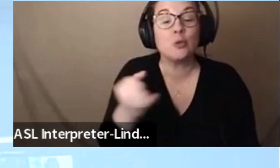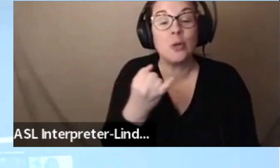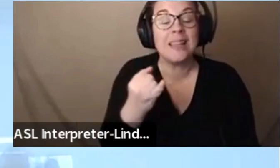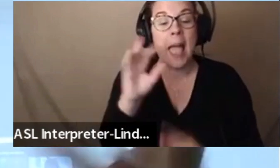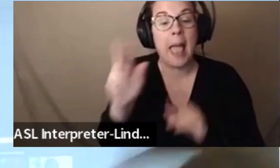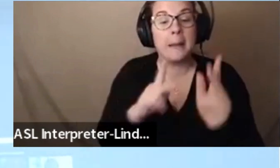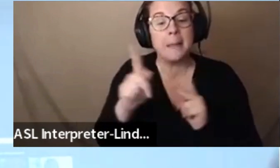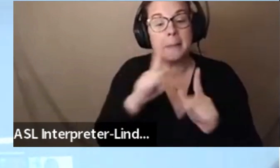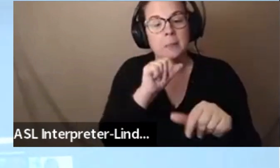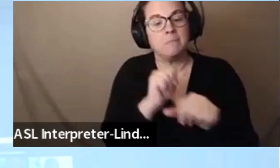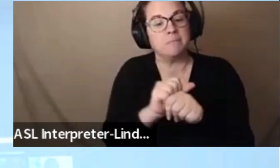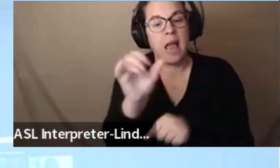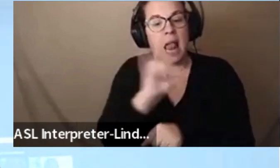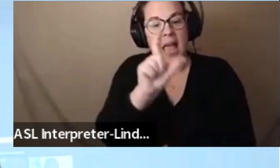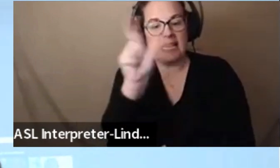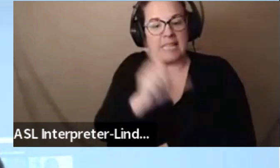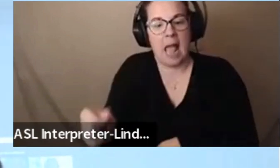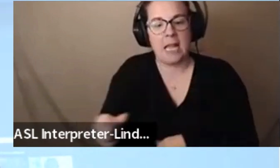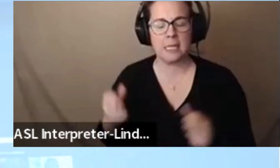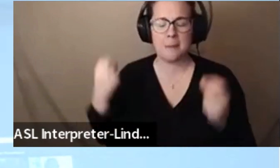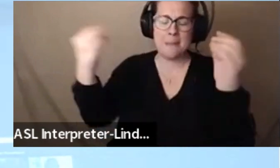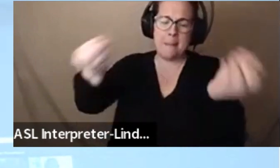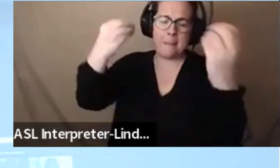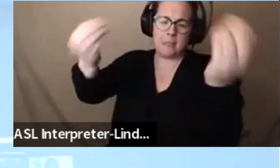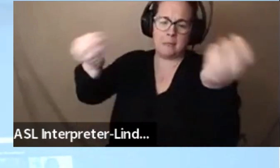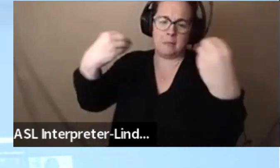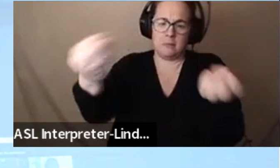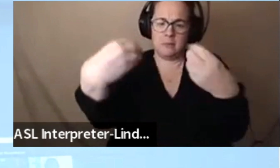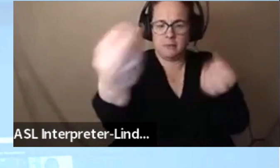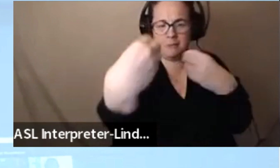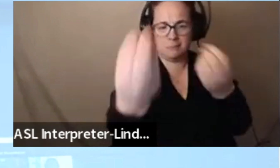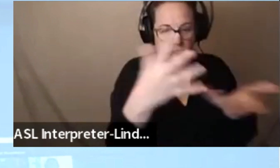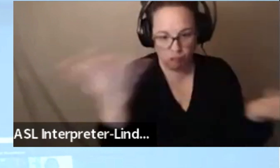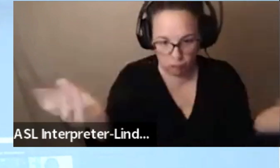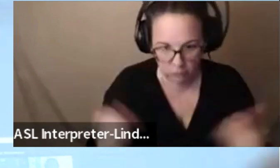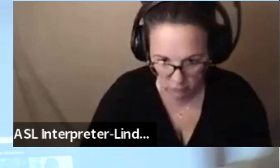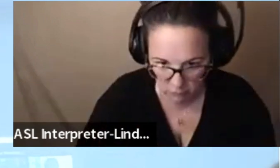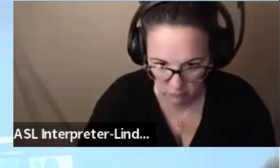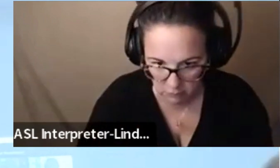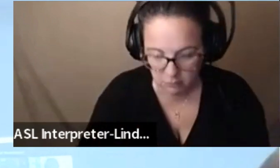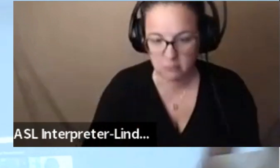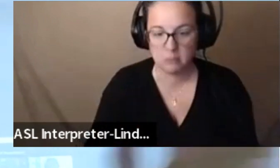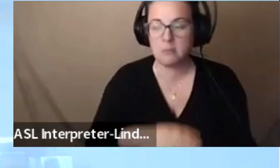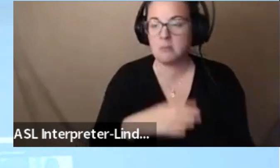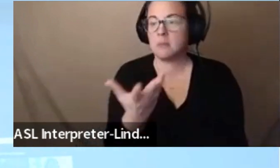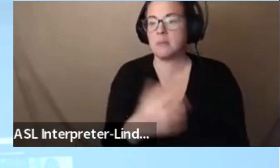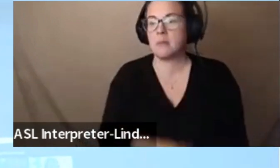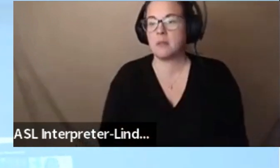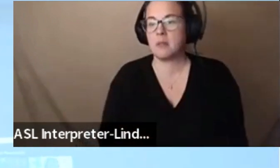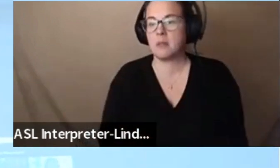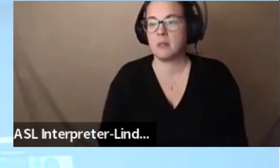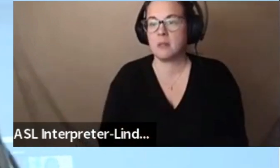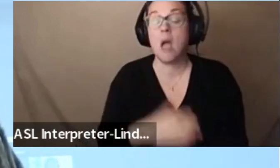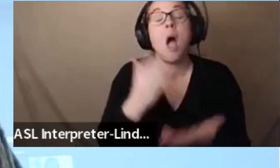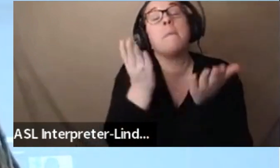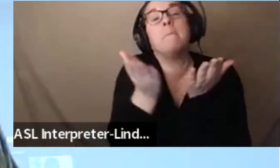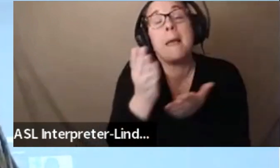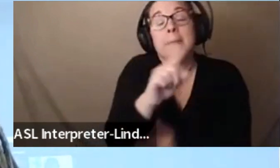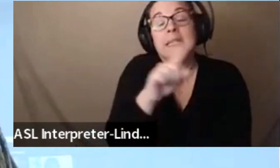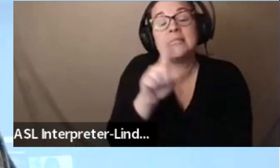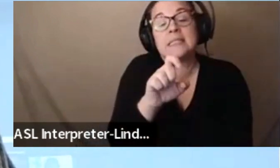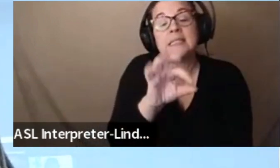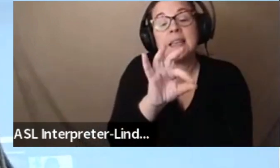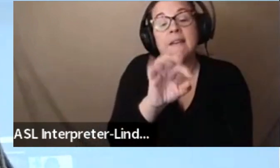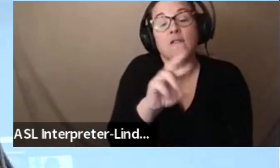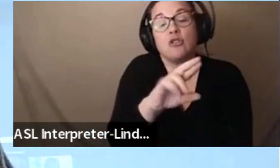Romeo and Juliet where people talk with their hands like Italians do. I've never seen a Romeo and Juliet that looks Italian to me.